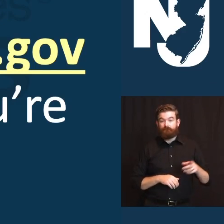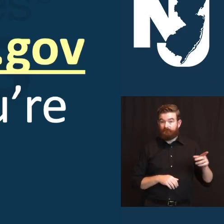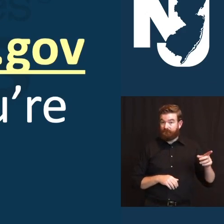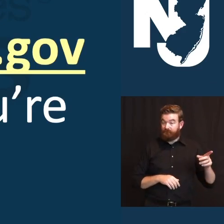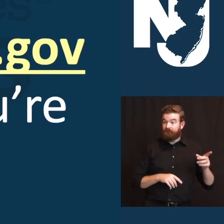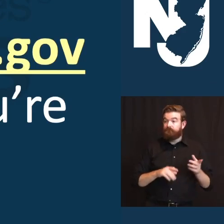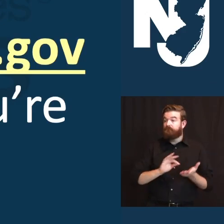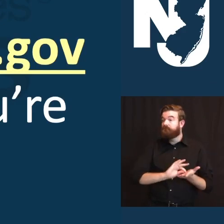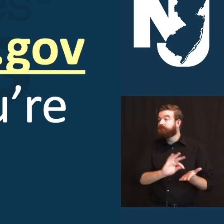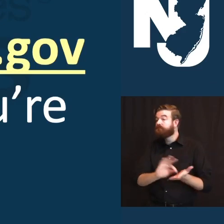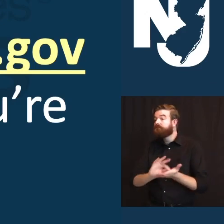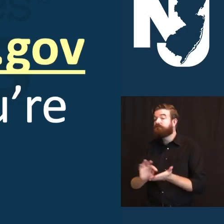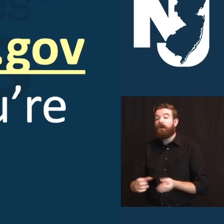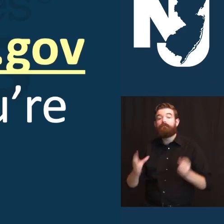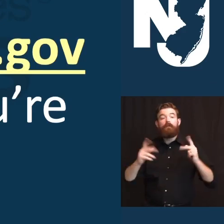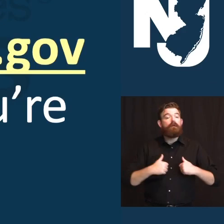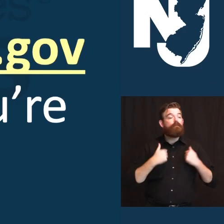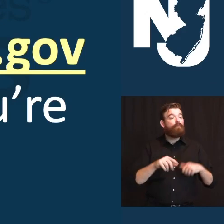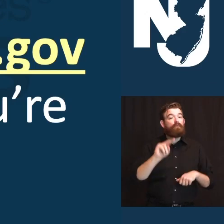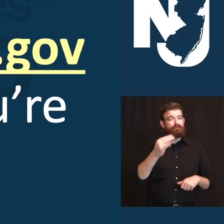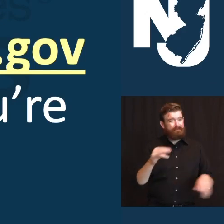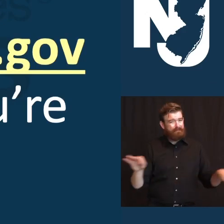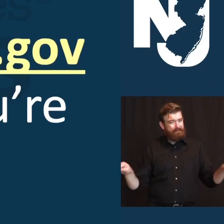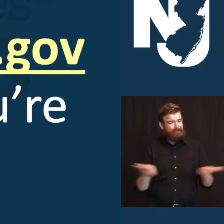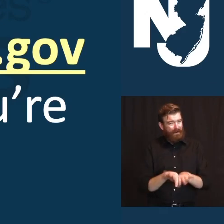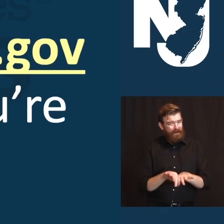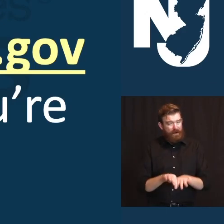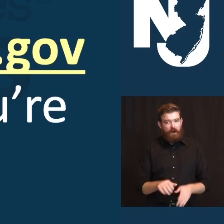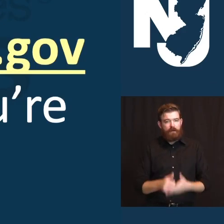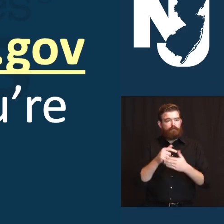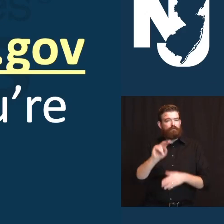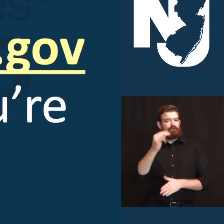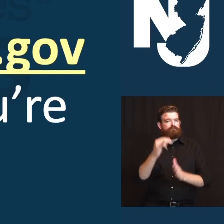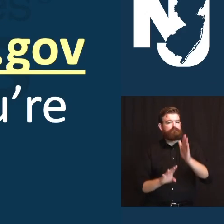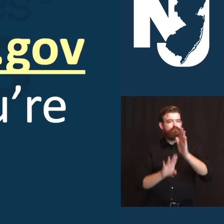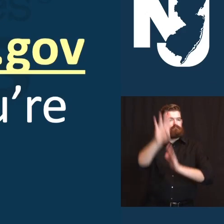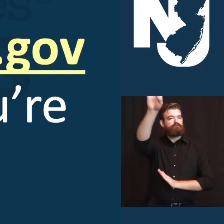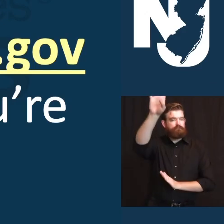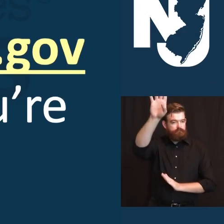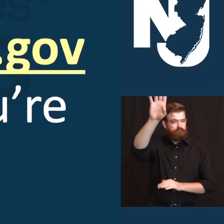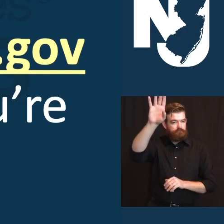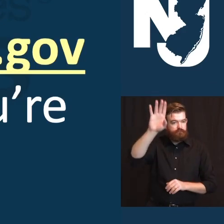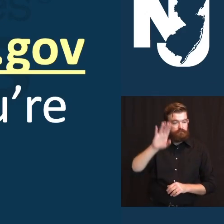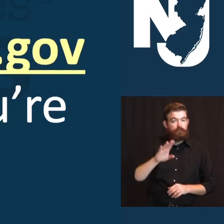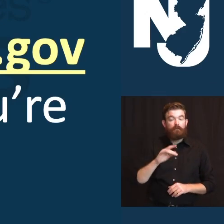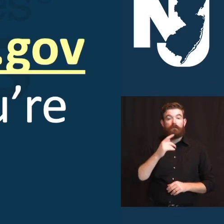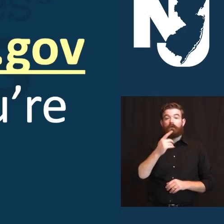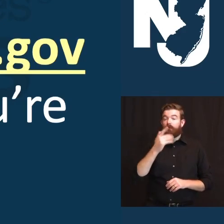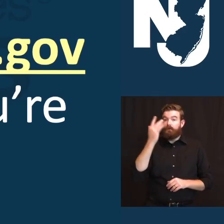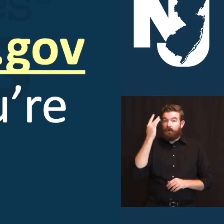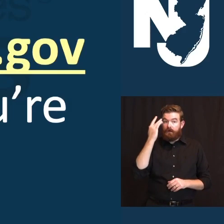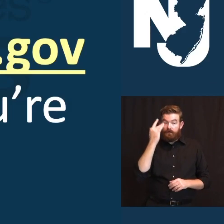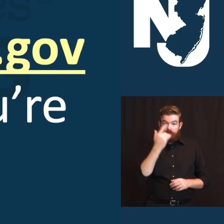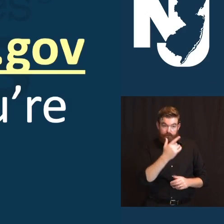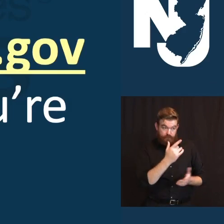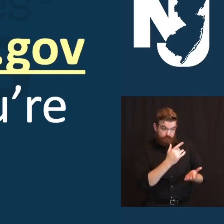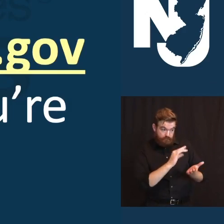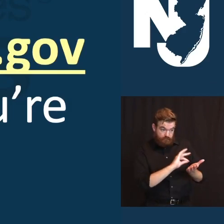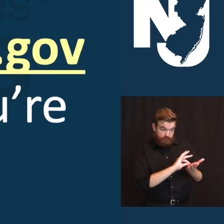state, as our results are how billions, literally billions of dollars in federal funds are directed, as well as affecting